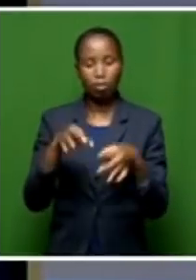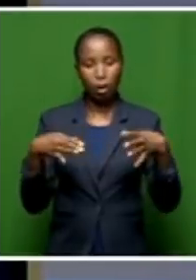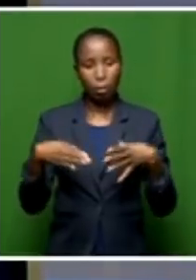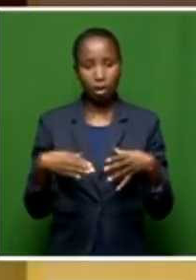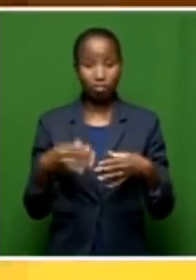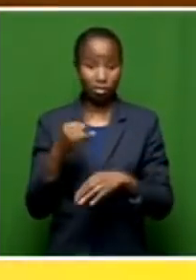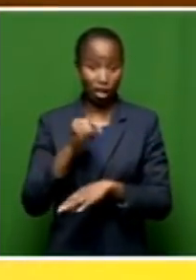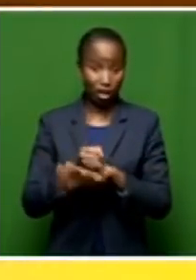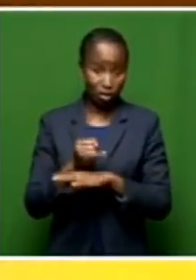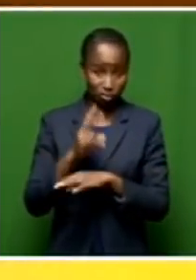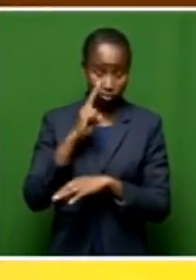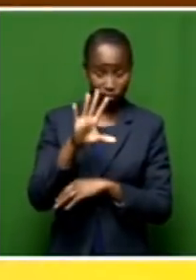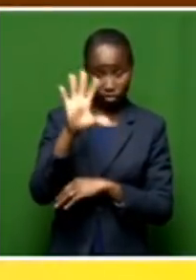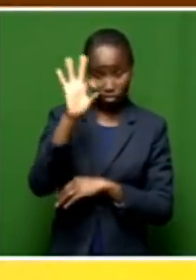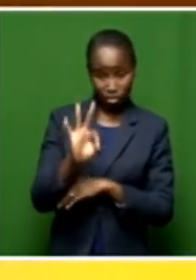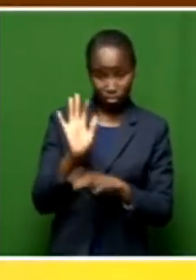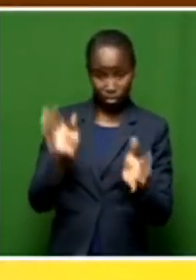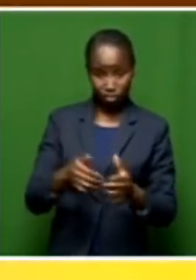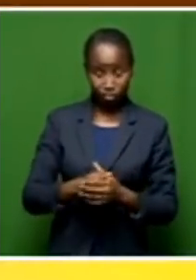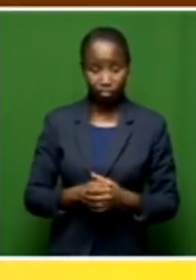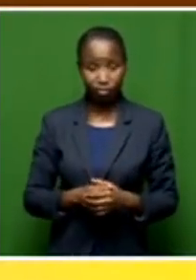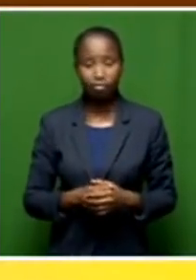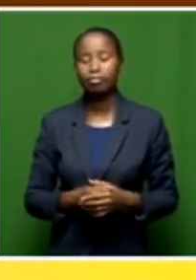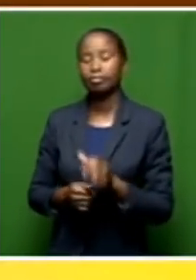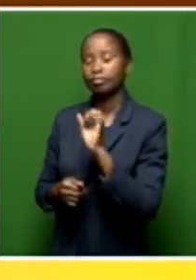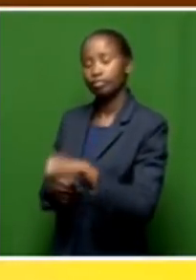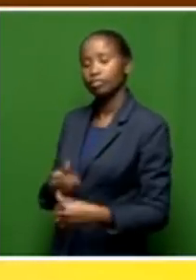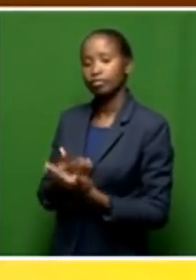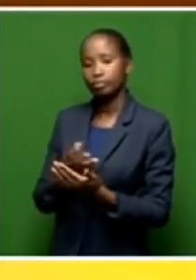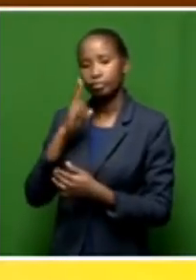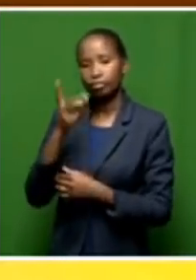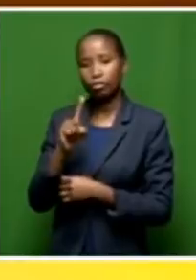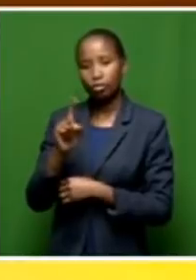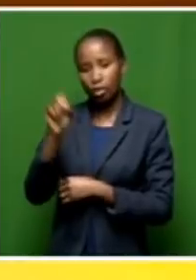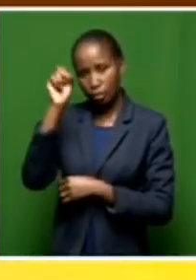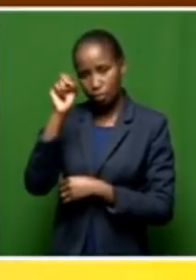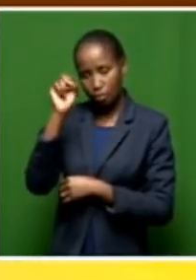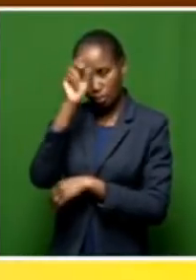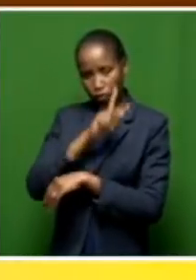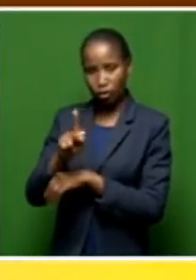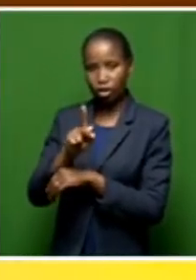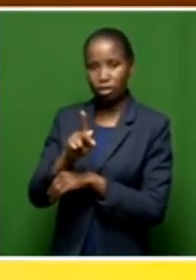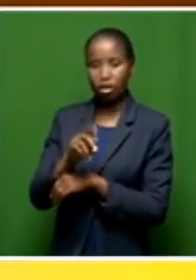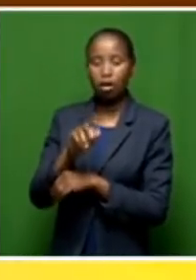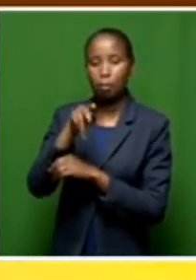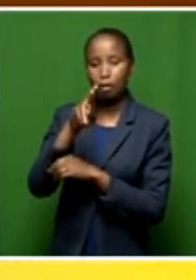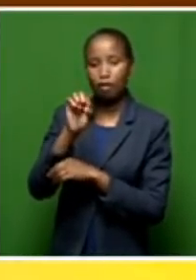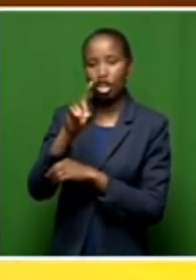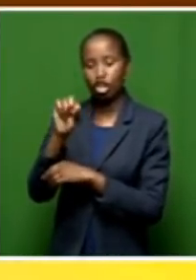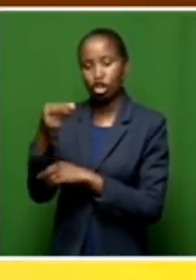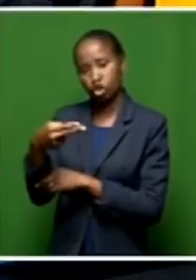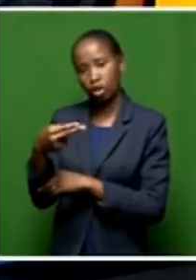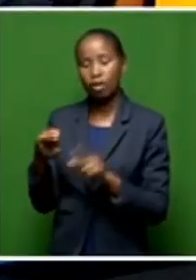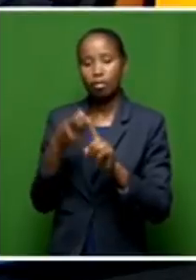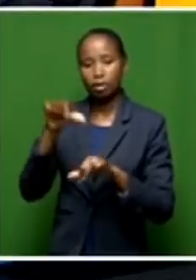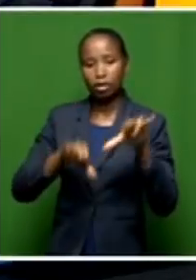Okay, let's take a look now. Professor Pravesh Debba from the Council for Scientific and Industrial Research joins us. And Prof,